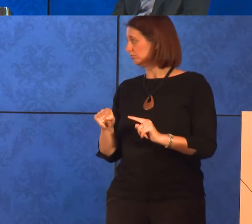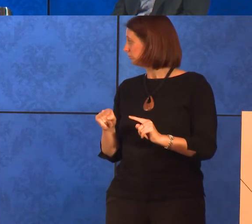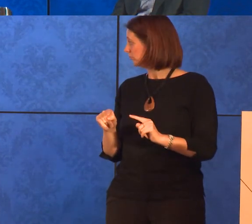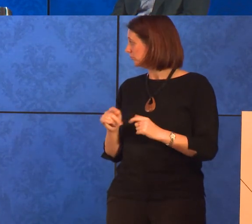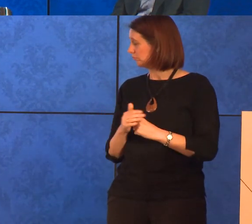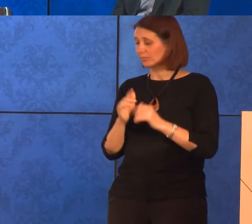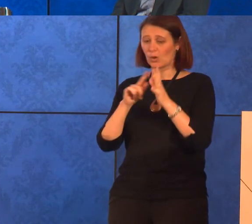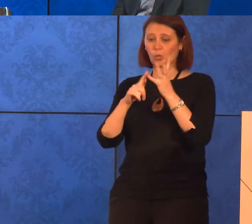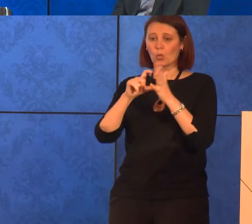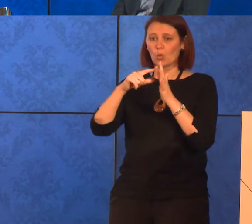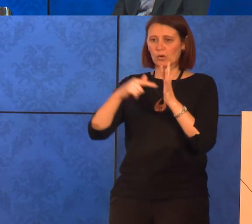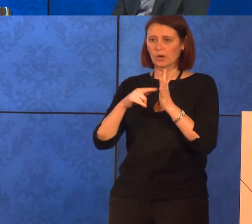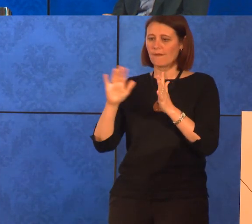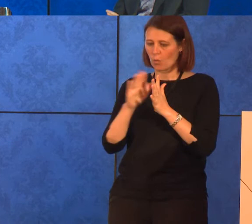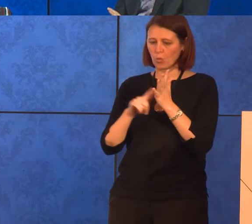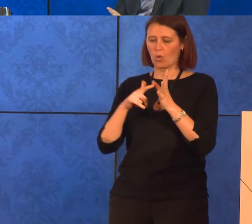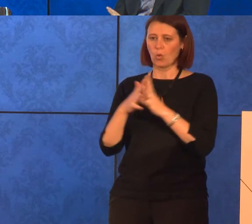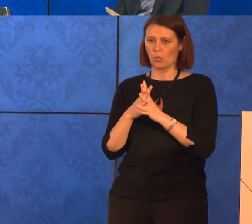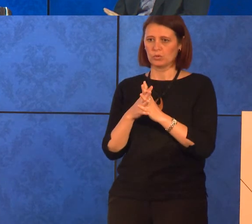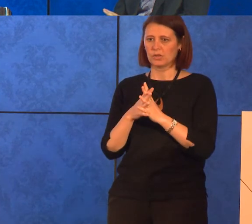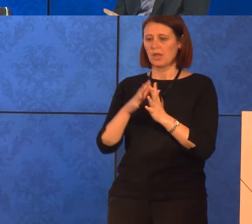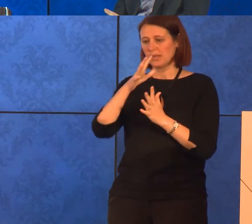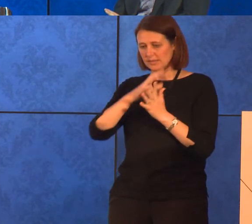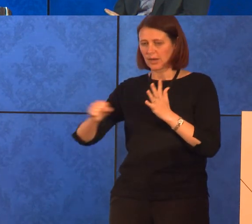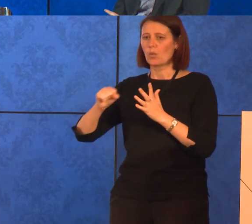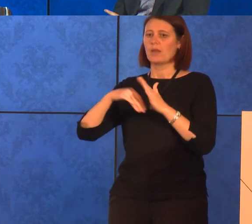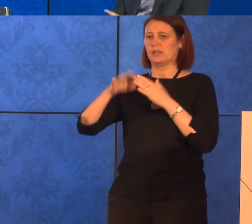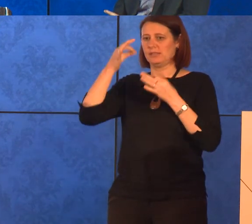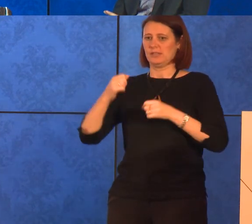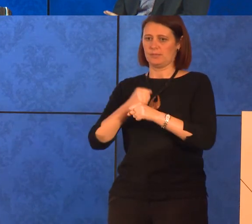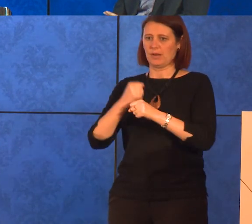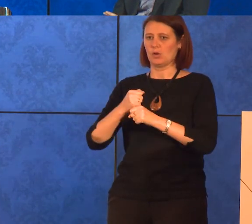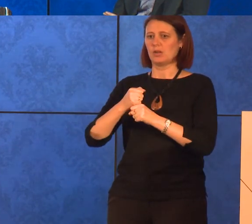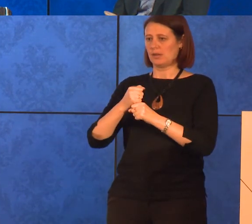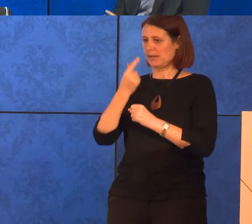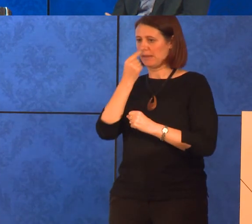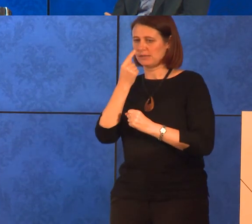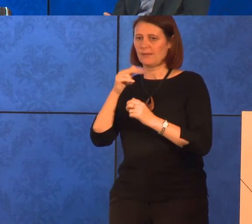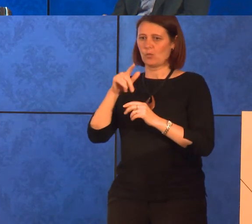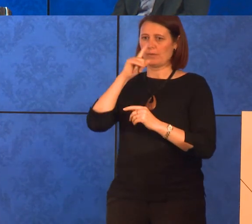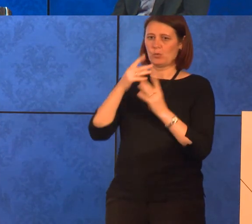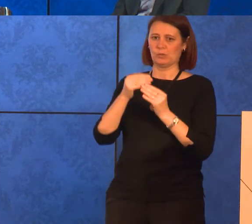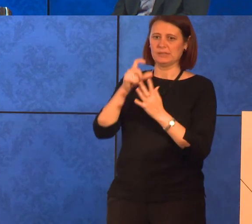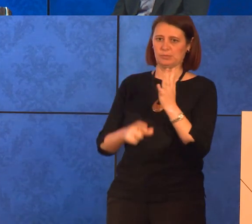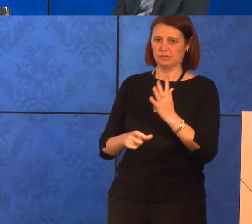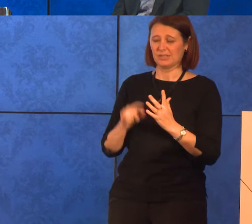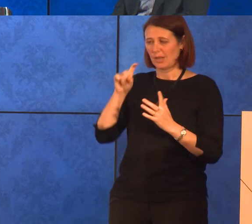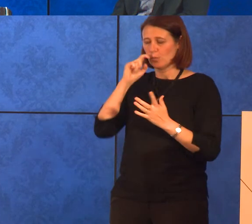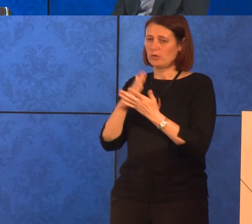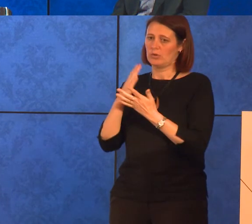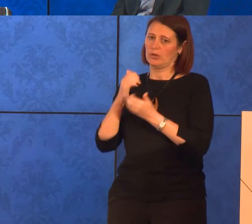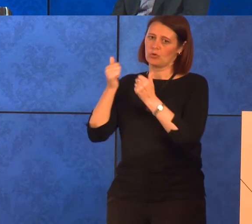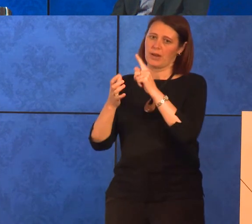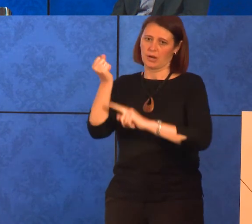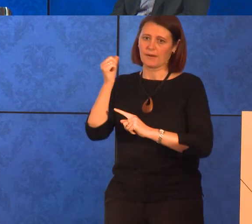an audit of all laws that take away the decision-making capacity of people with disability would be a really great outcome and thing that this Royal